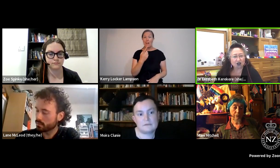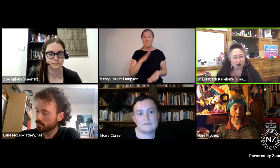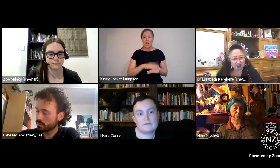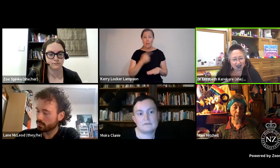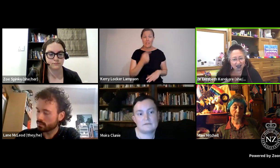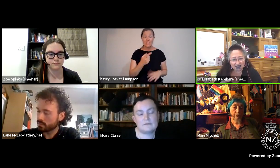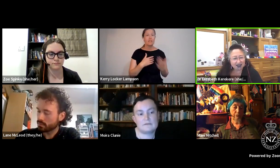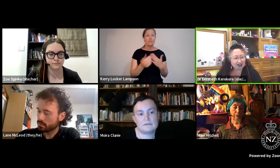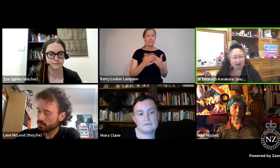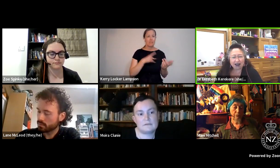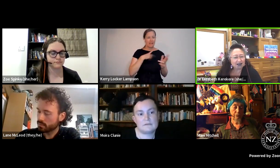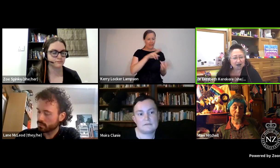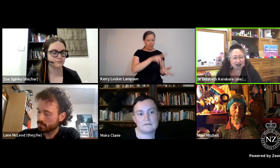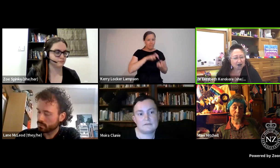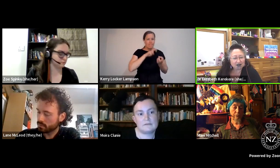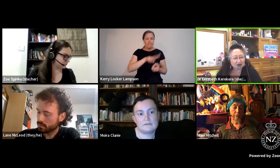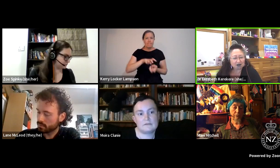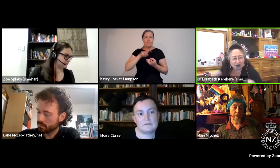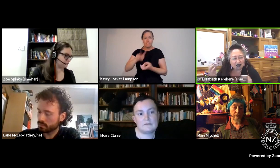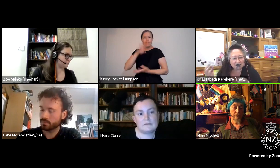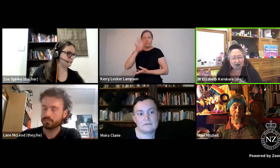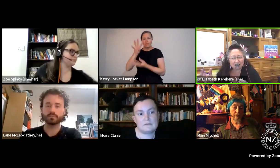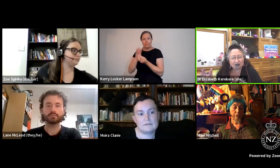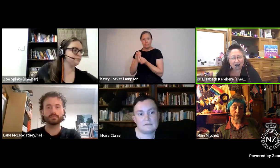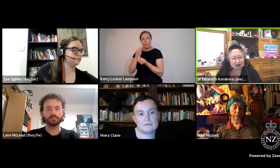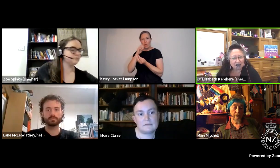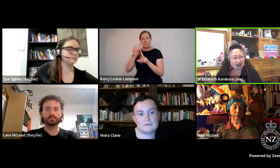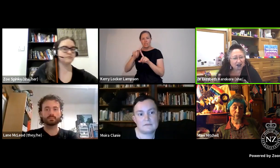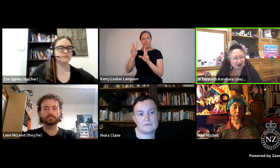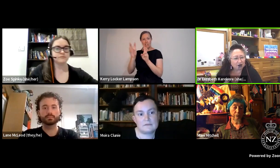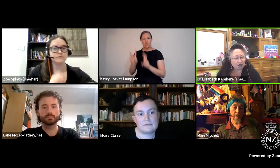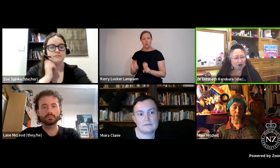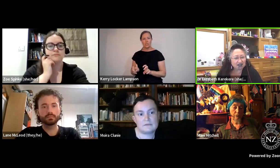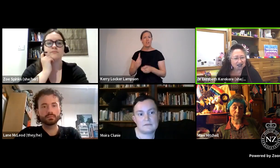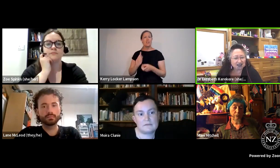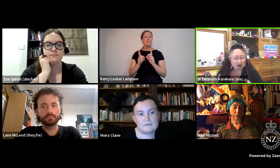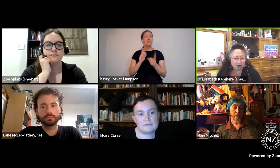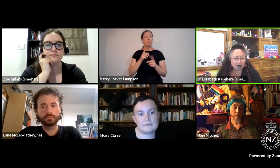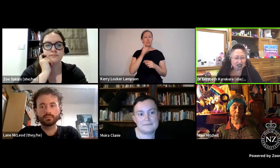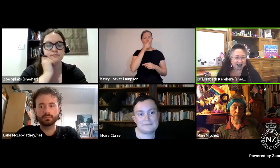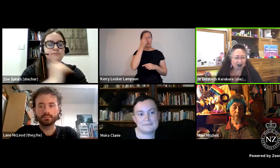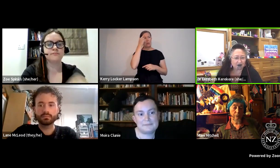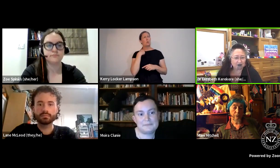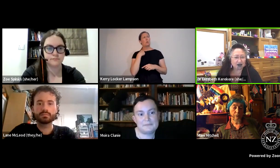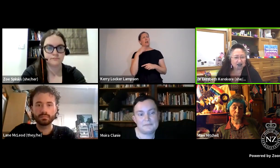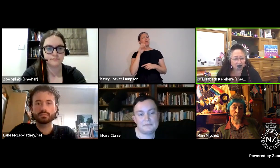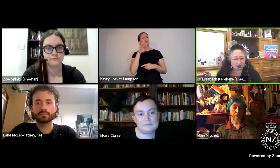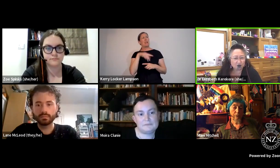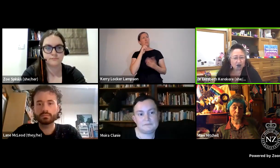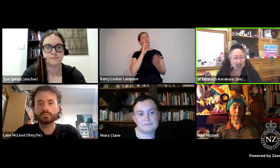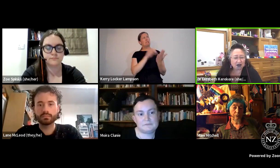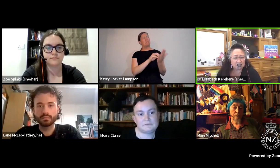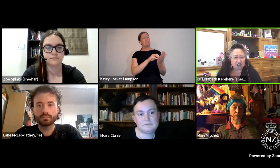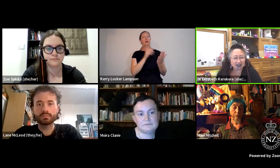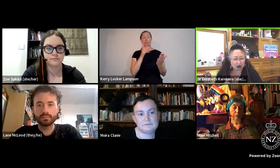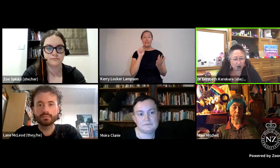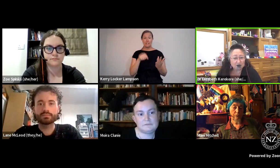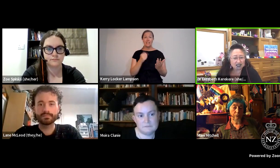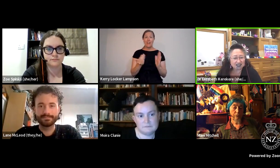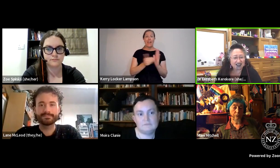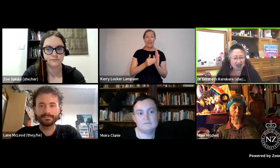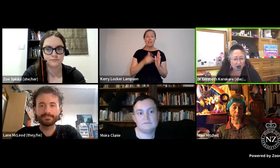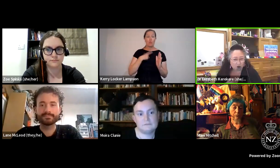And so any random, you know, sometimes it might think, oh, it's a random thing, I don't know about this, put it down, because it will be captured